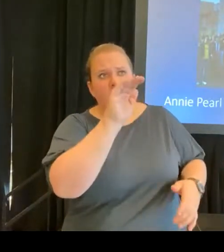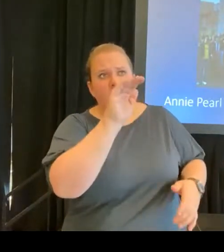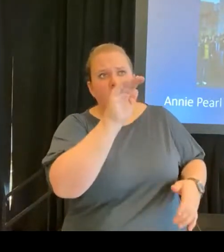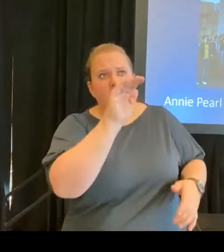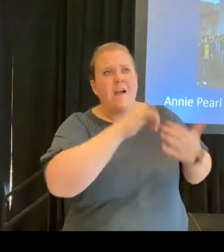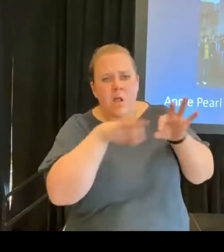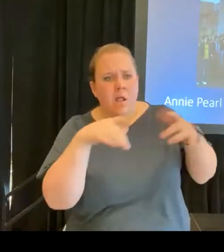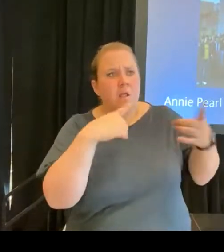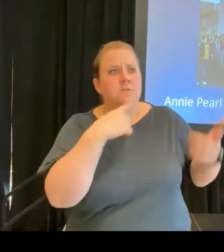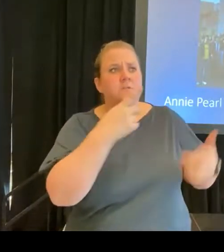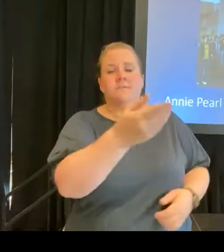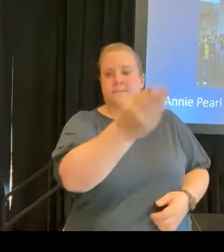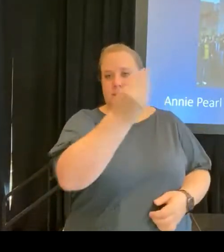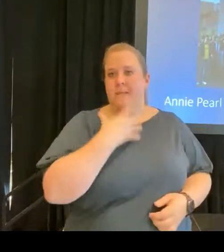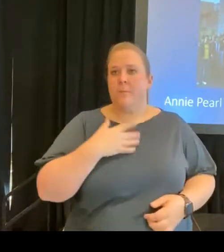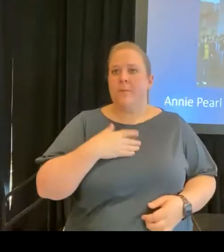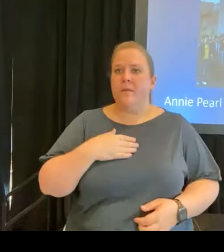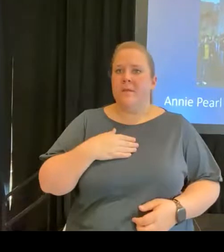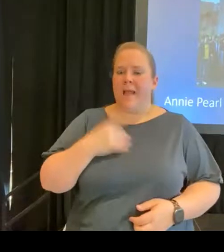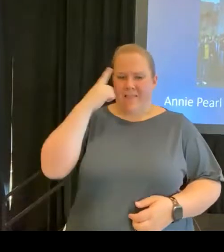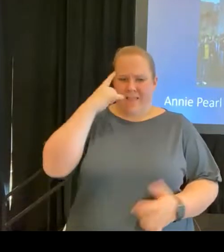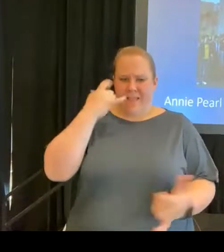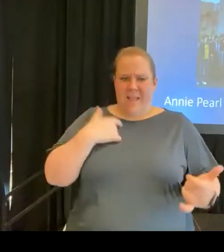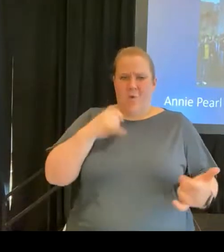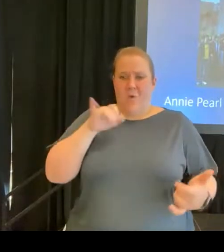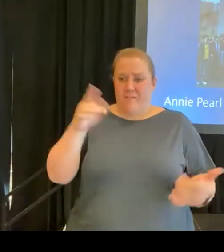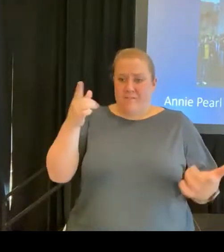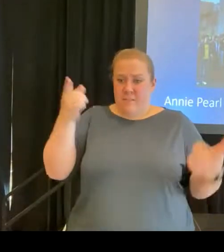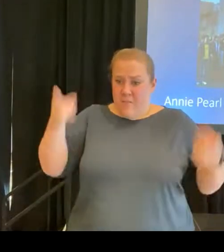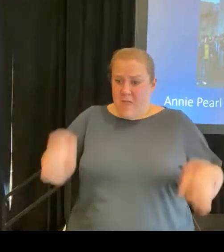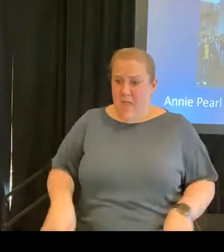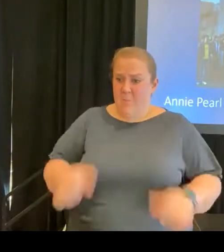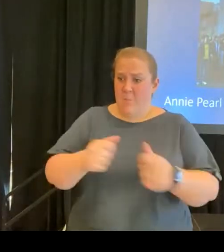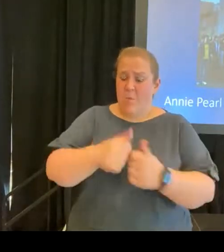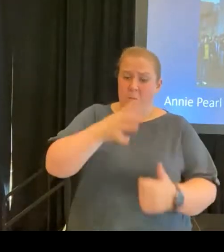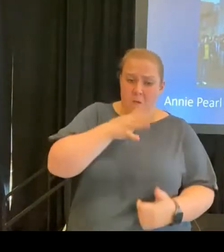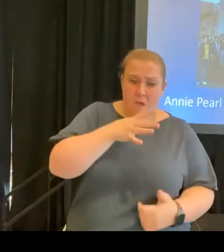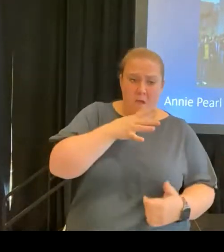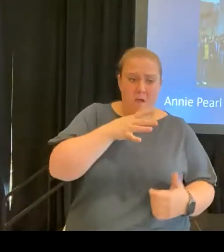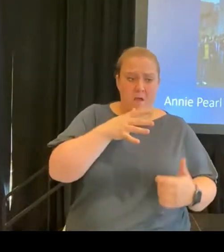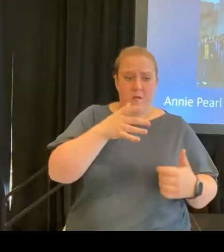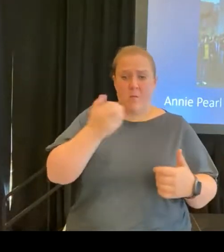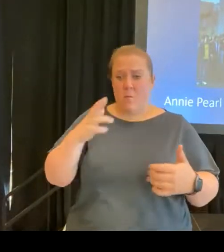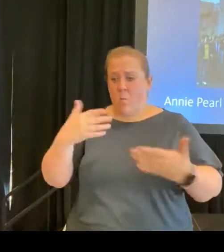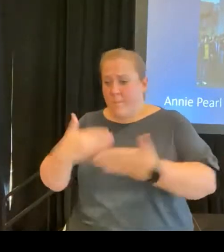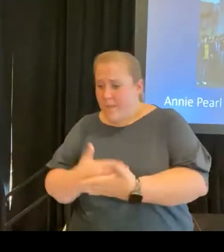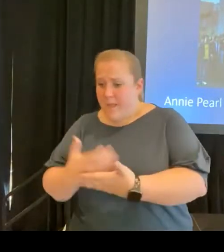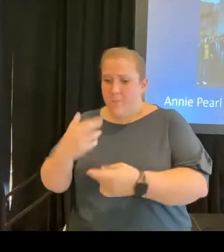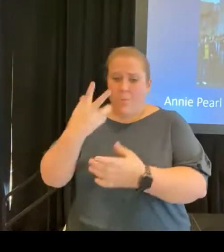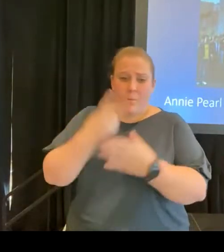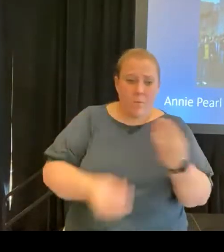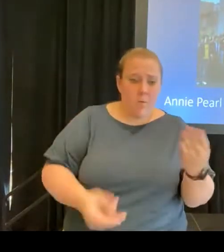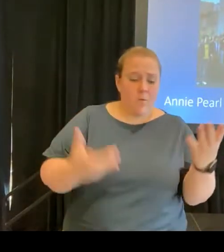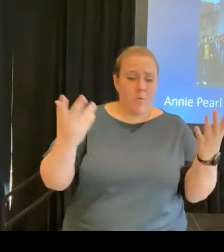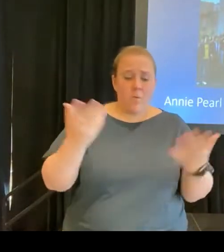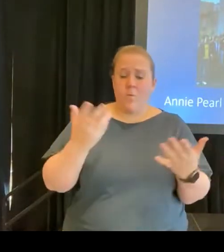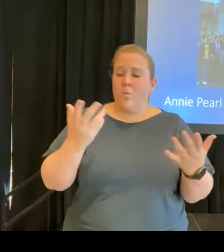about now is, what if something had happened with the mother or the baby or both?